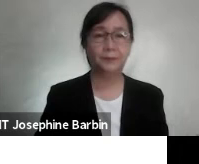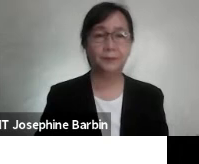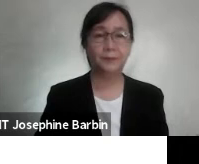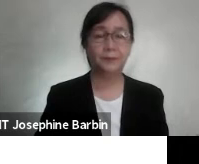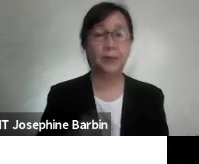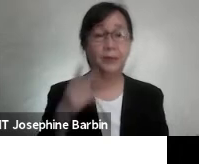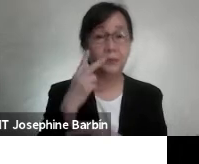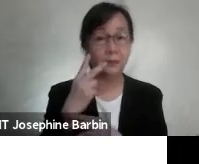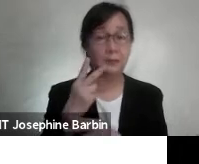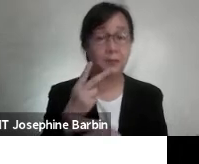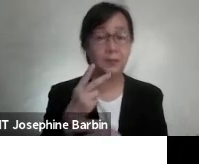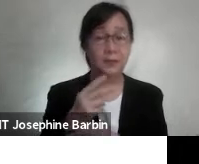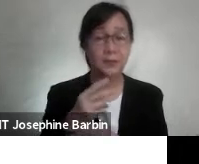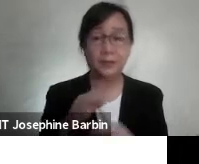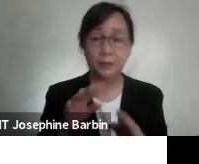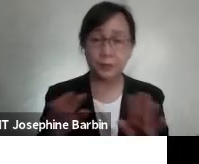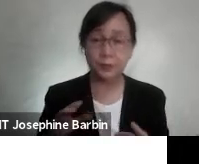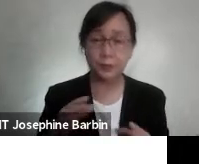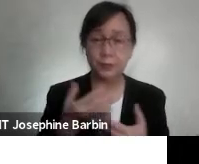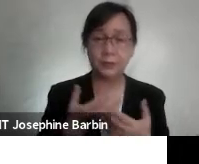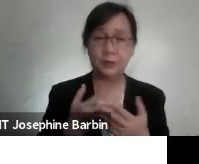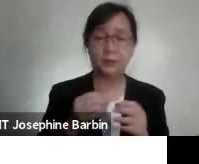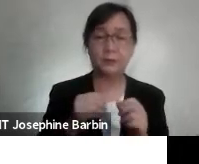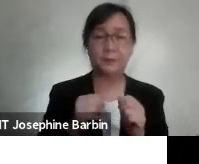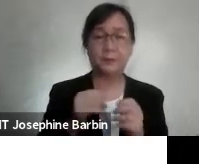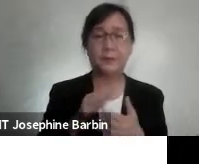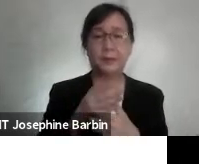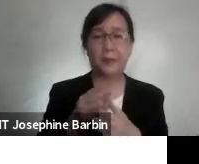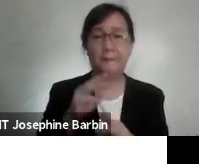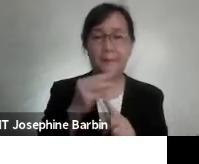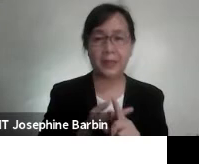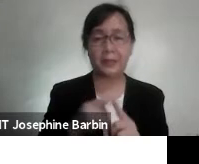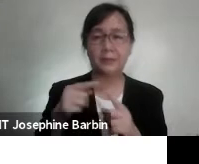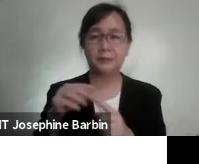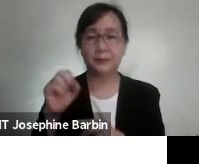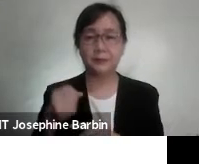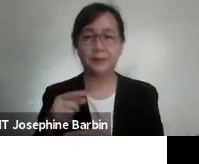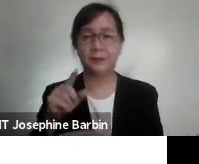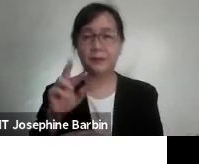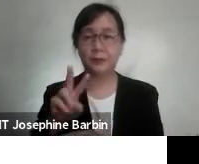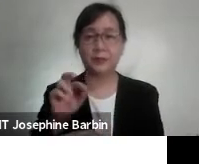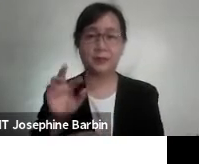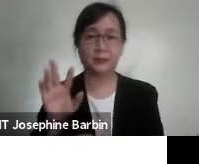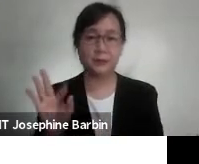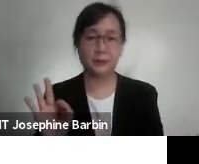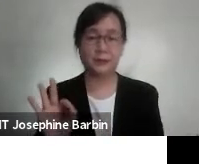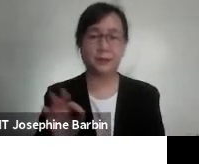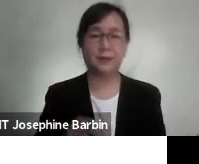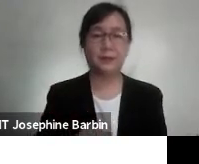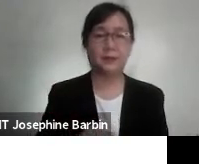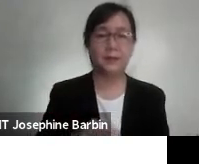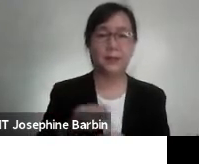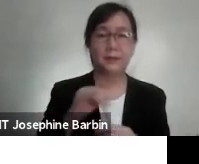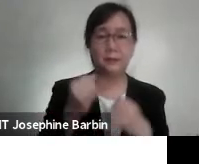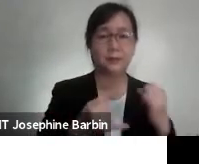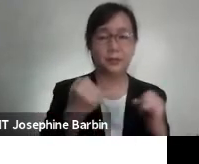you can see, the children's consultations were conducted between May and September in 2019, and alongside two rounds of international